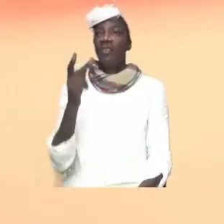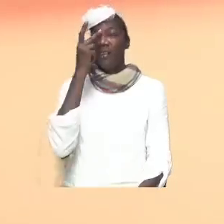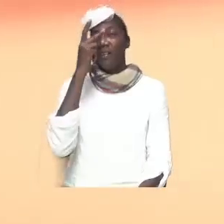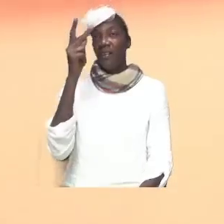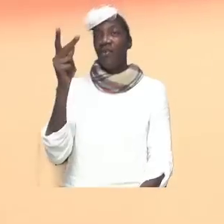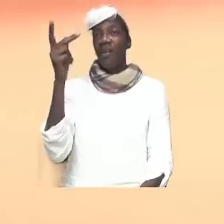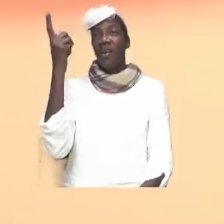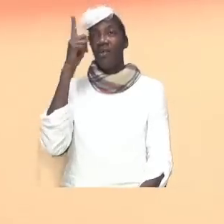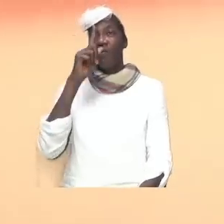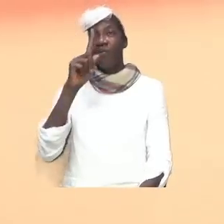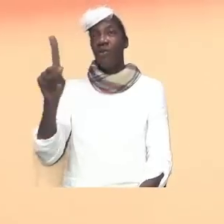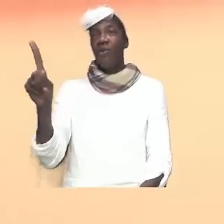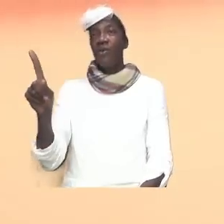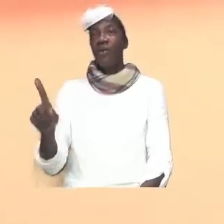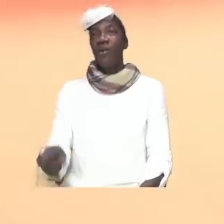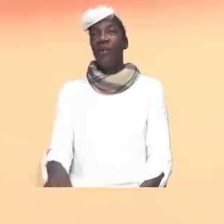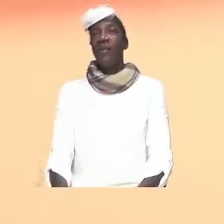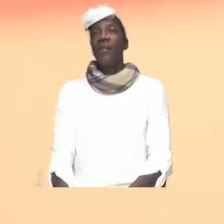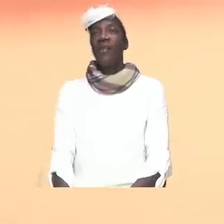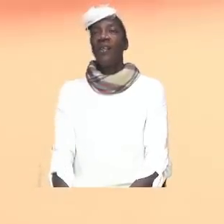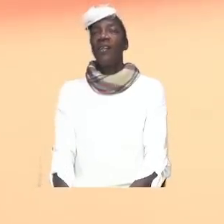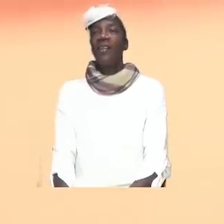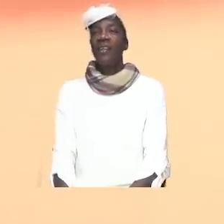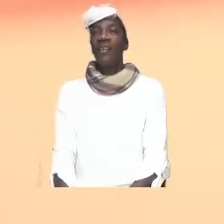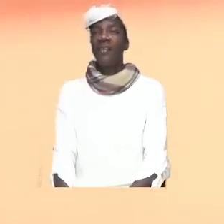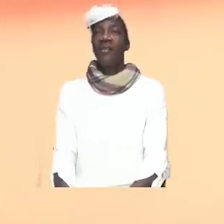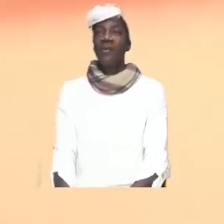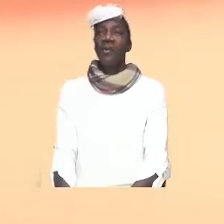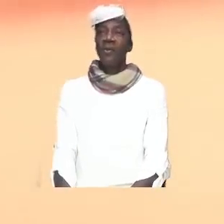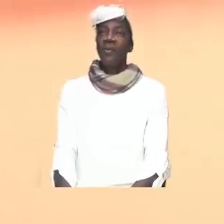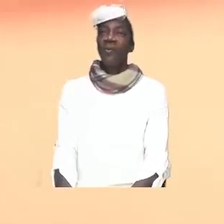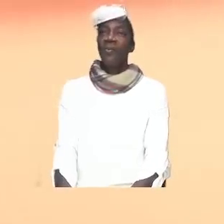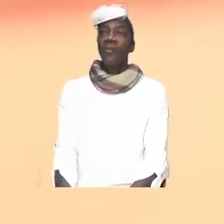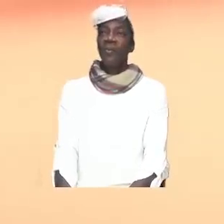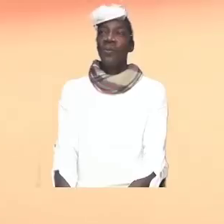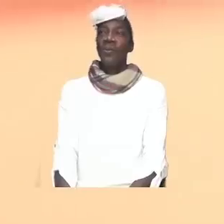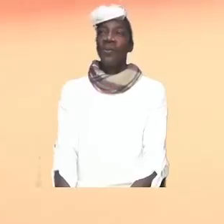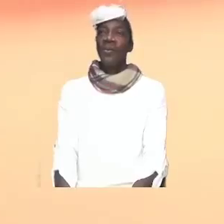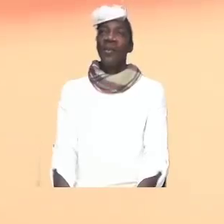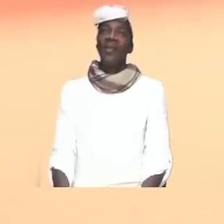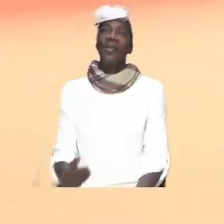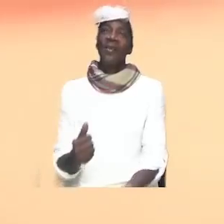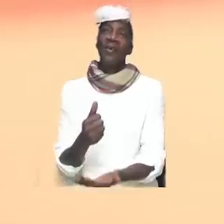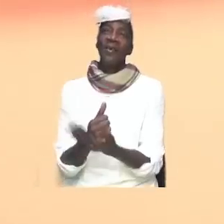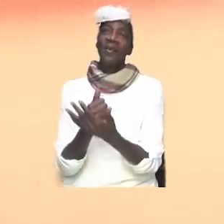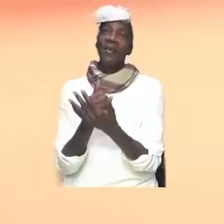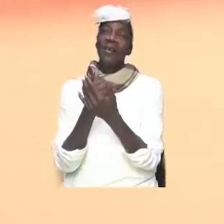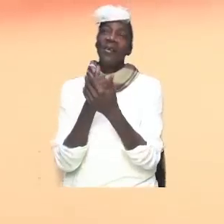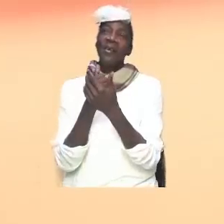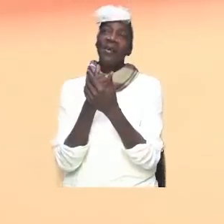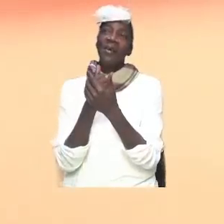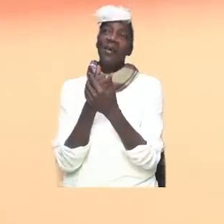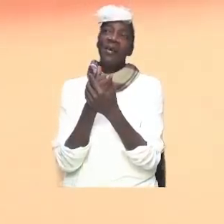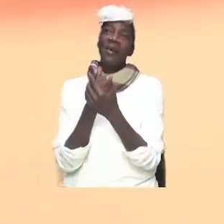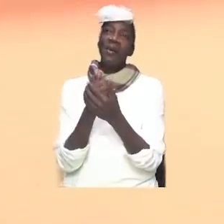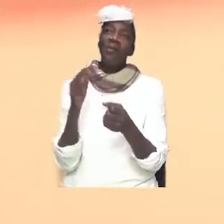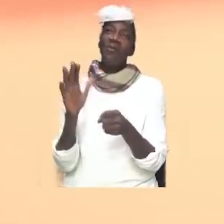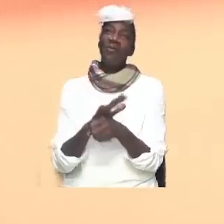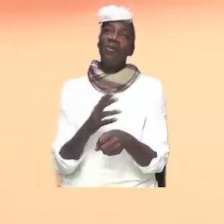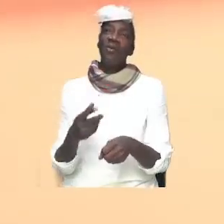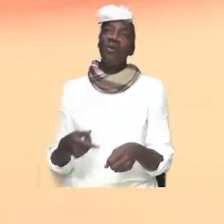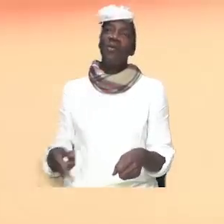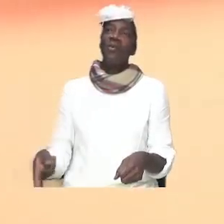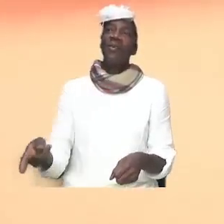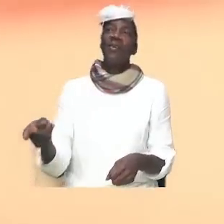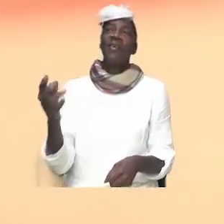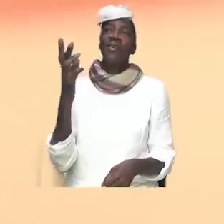he is going to be looking for how hospitable we are, our hospitality. And I bring the